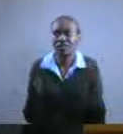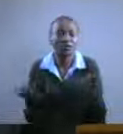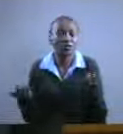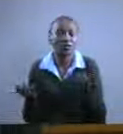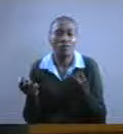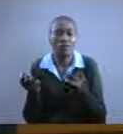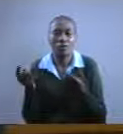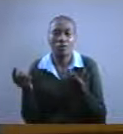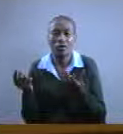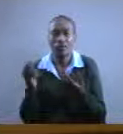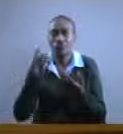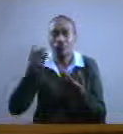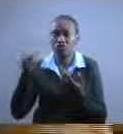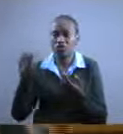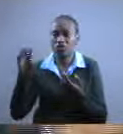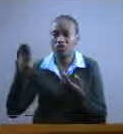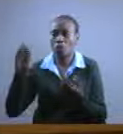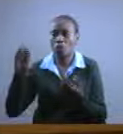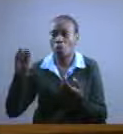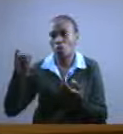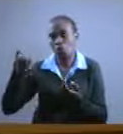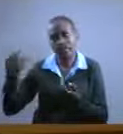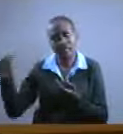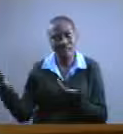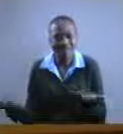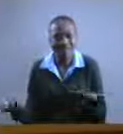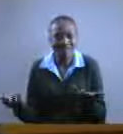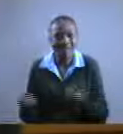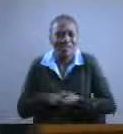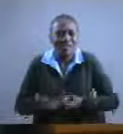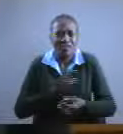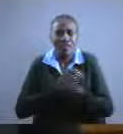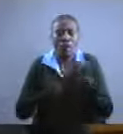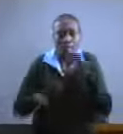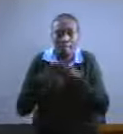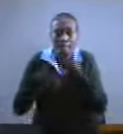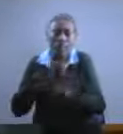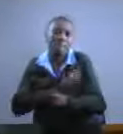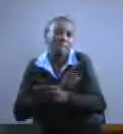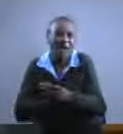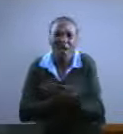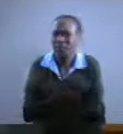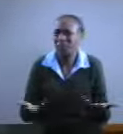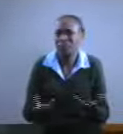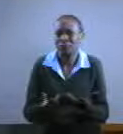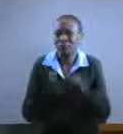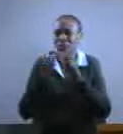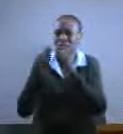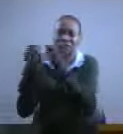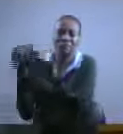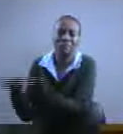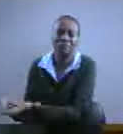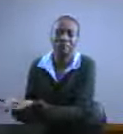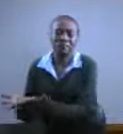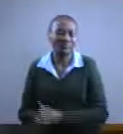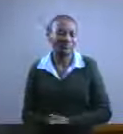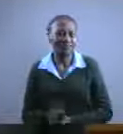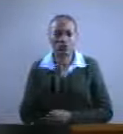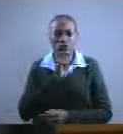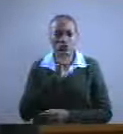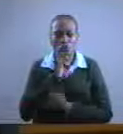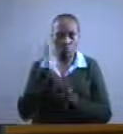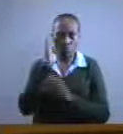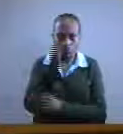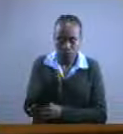appropriate measures. They give additional powers to the regulators at the expense of civil liberties. And they use direct